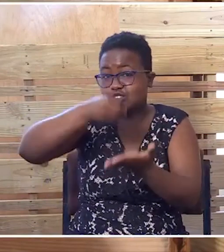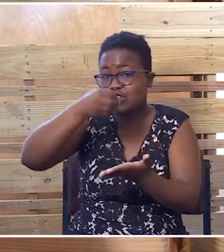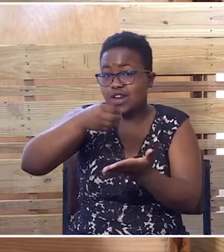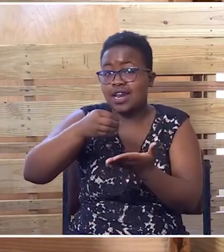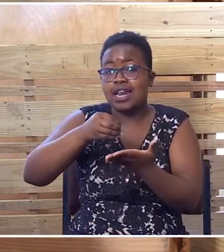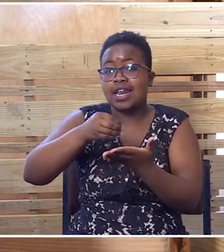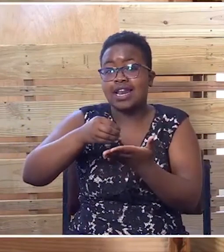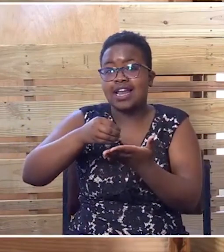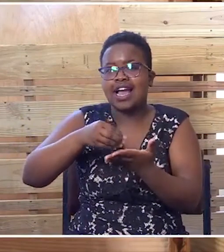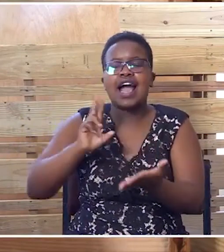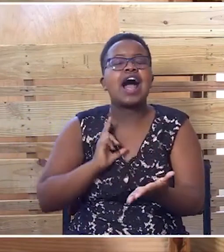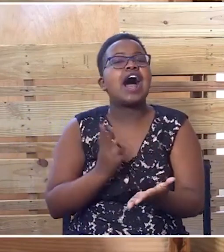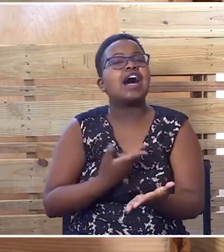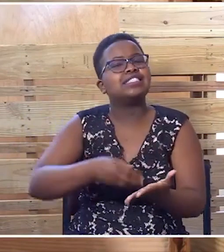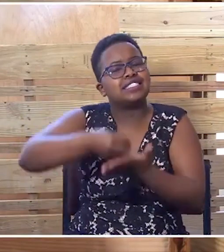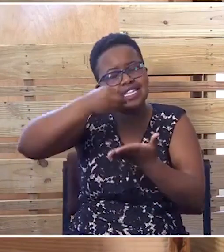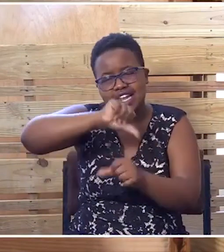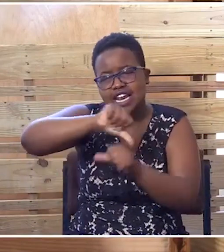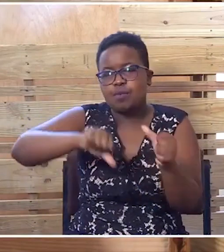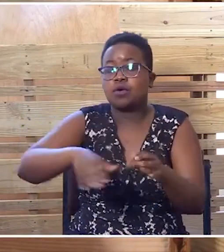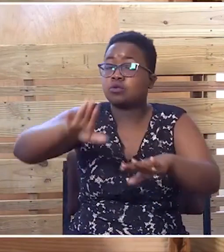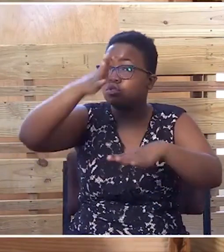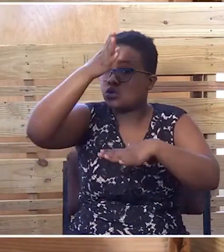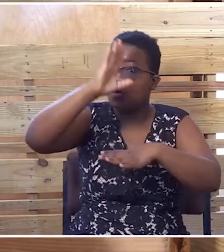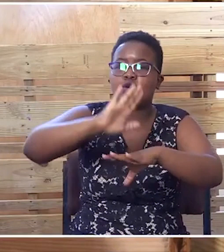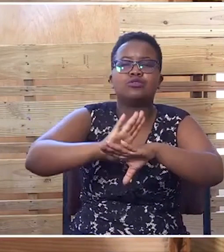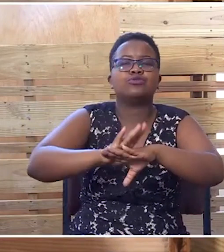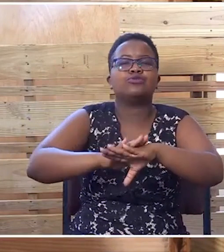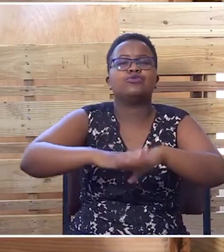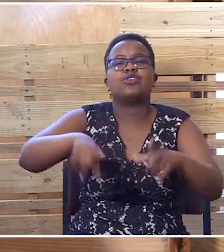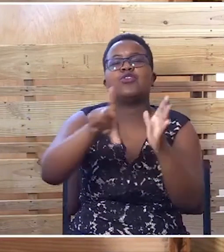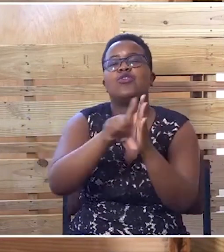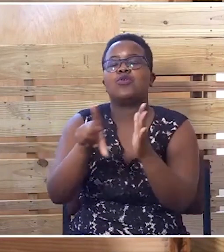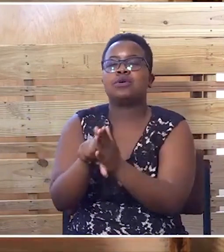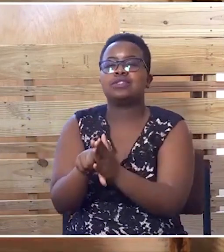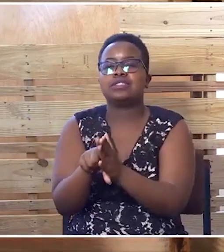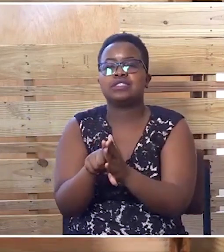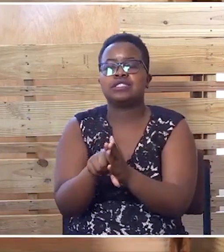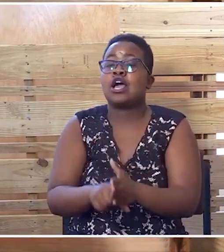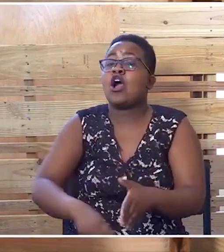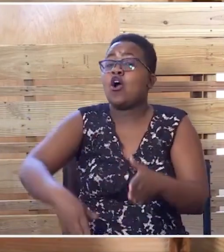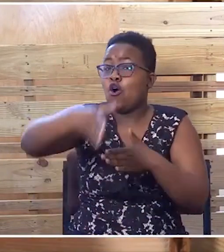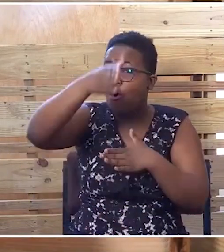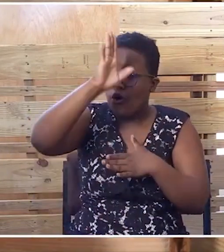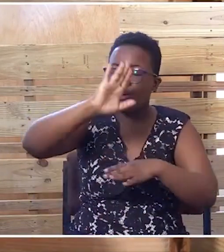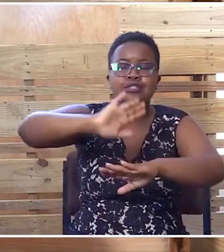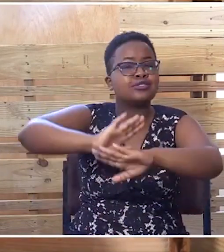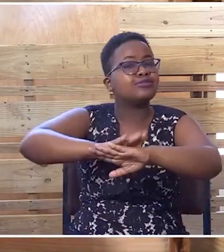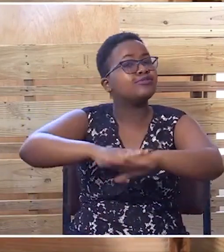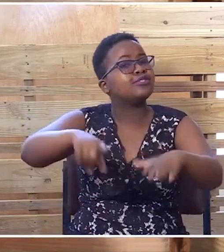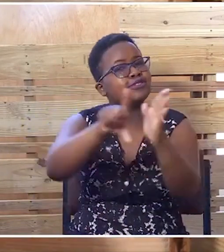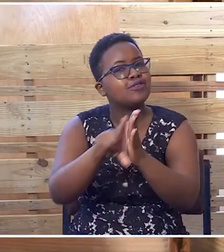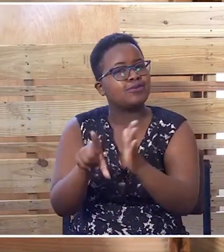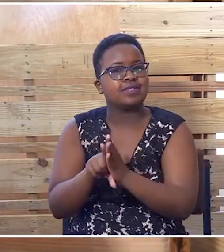is God's good laws. Again, God, good